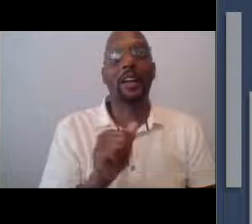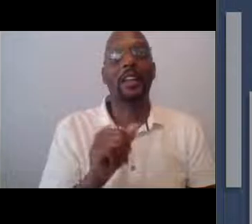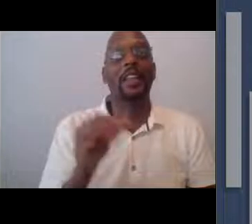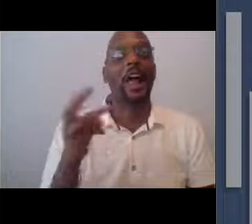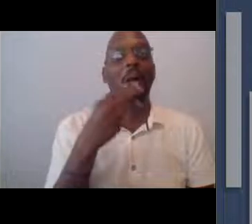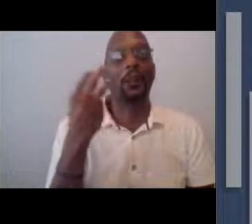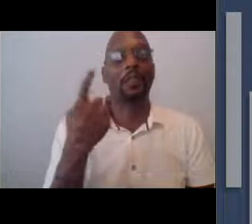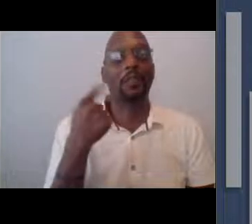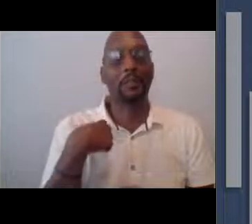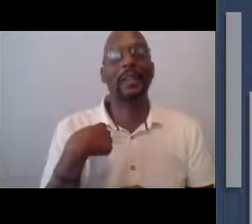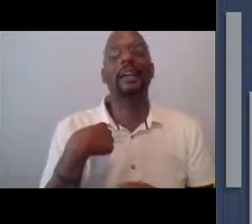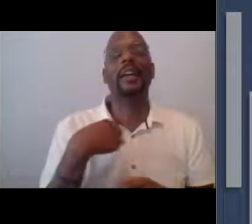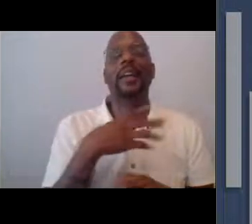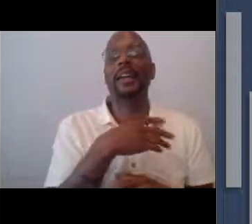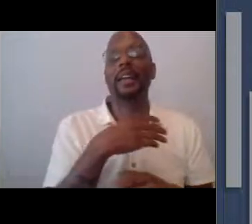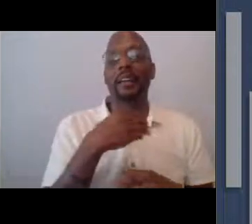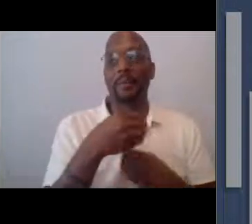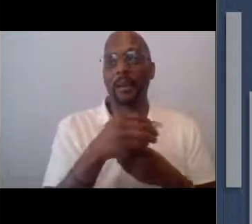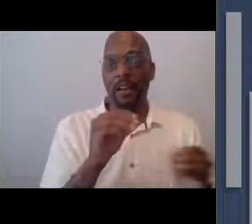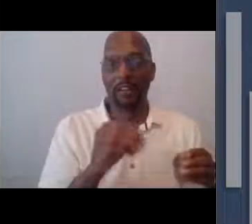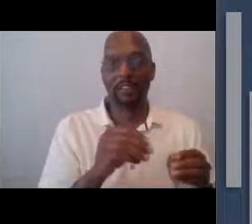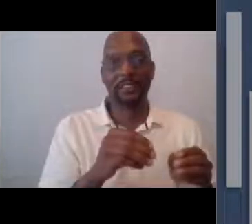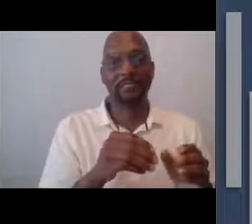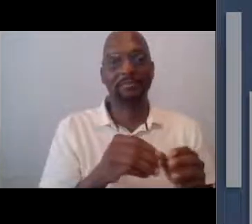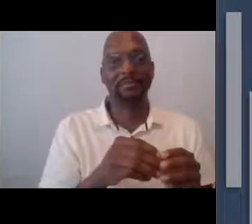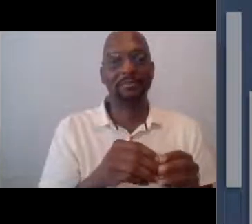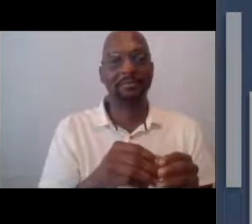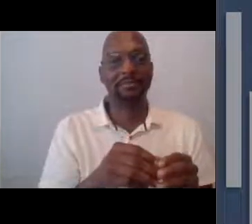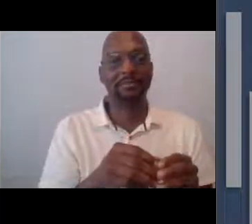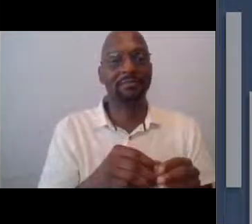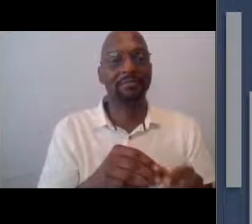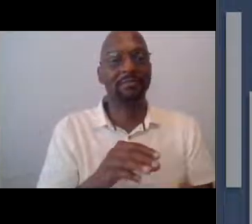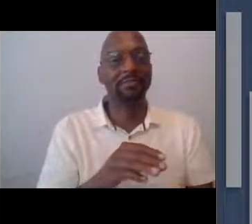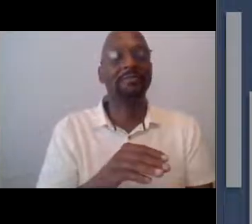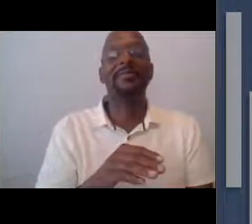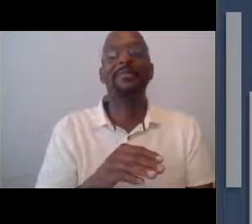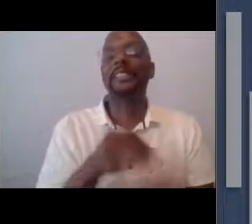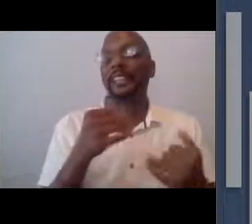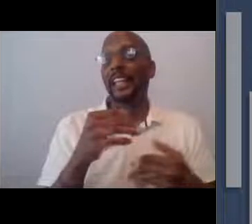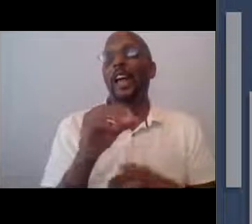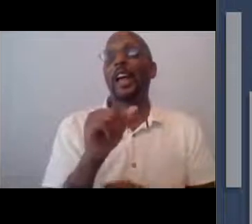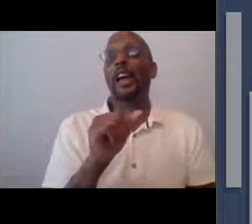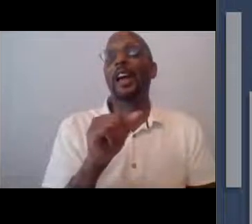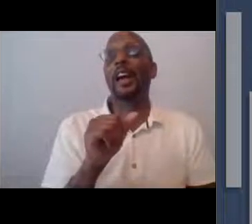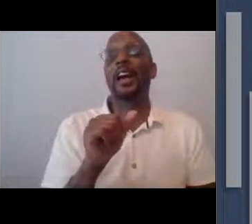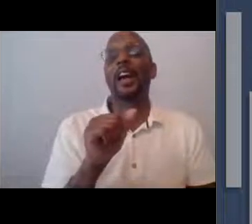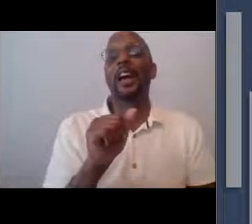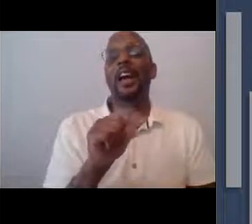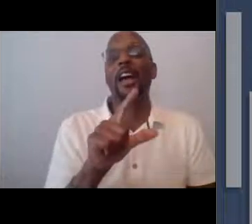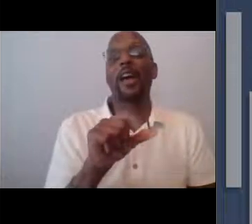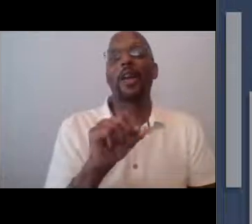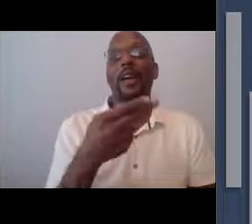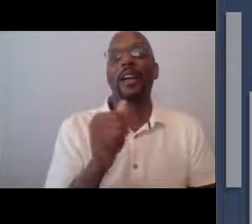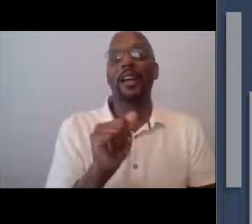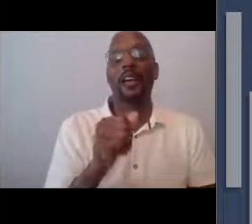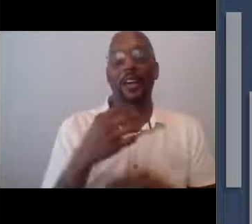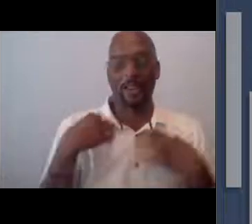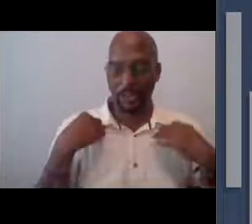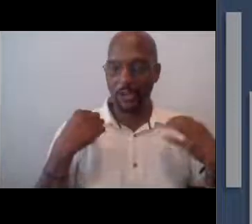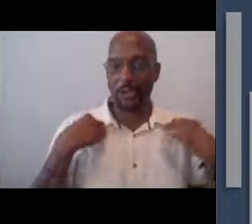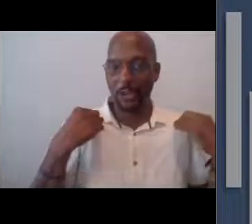let me get my clothes, get my suit. You know what? Bobby wants me to wear an Aloha shirt. So this one's for Bobby. And it's called an Aloha